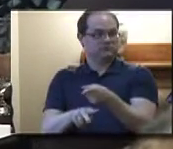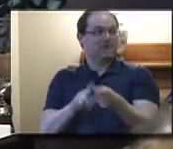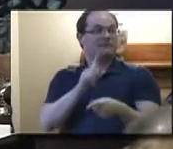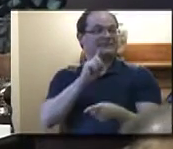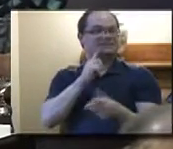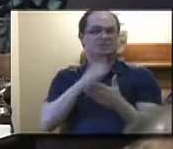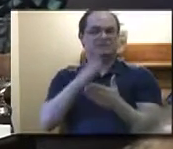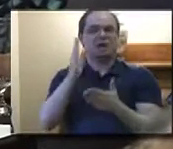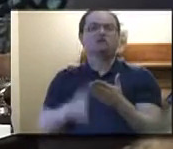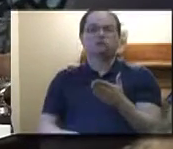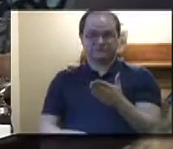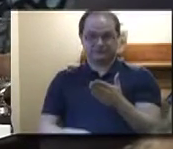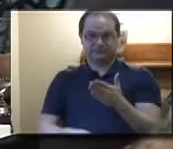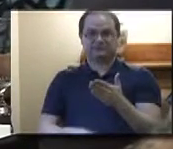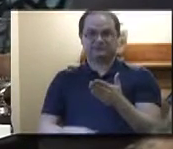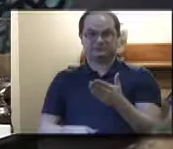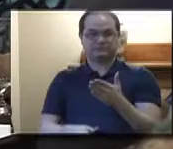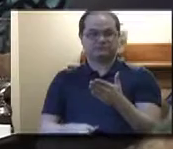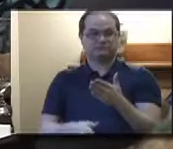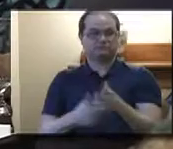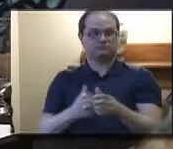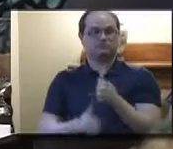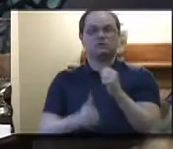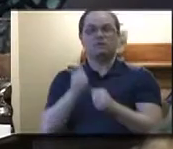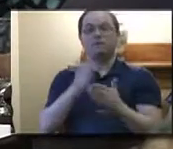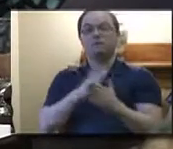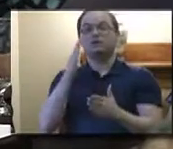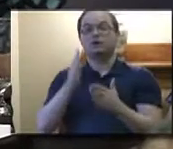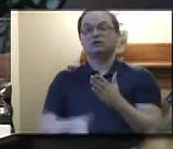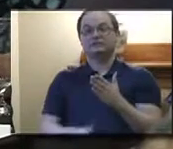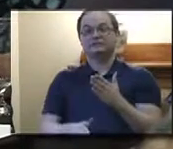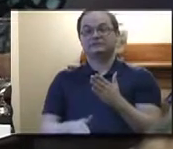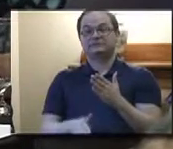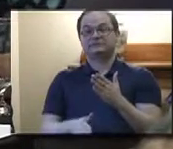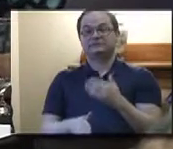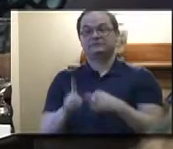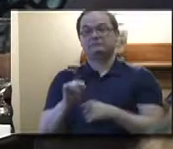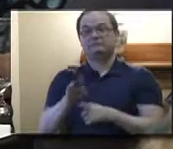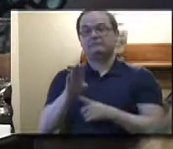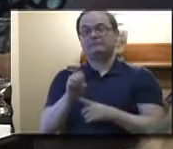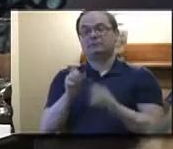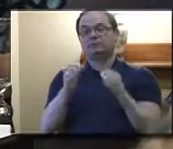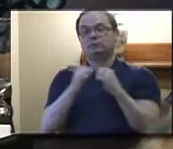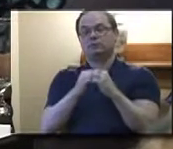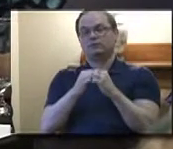serious consequences. And most of the consequences have to be with